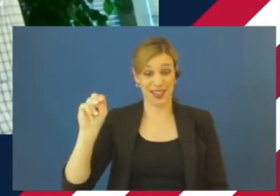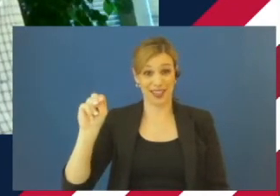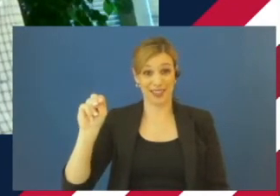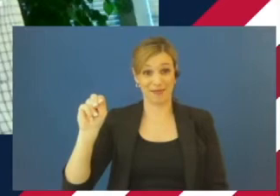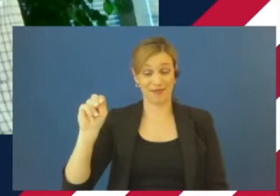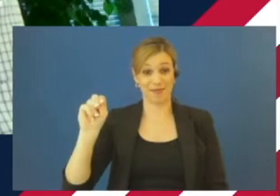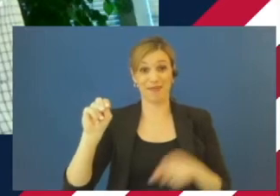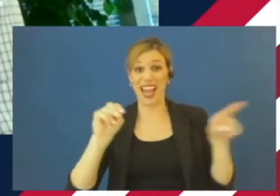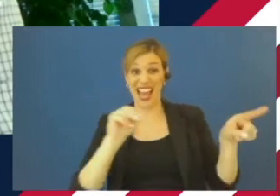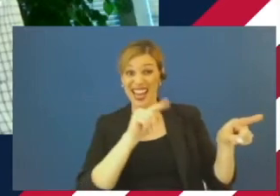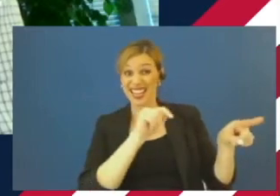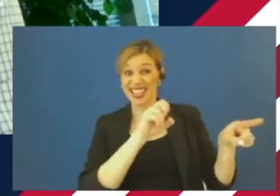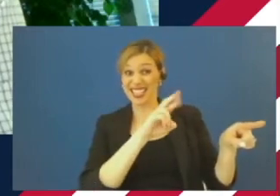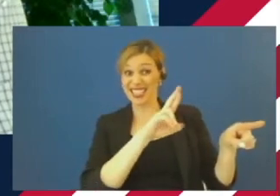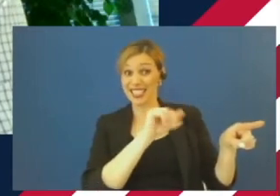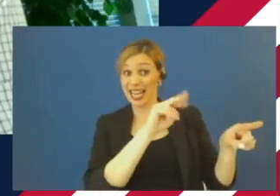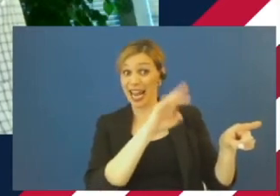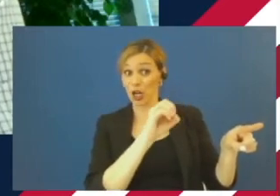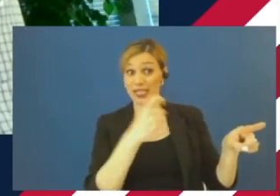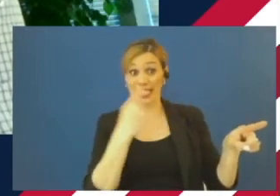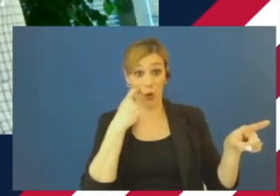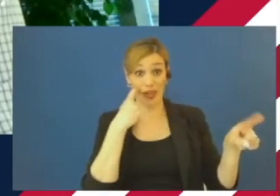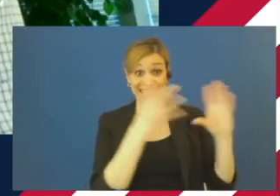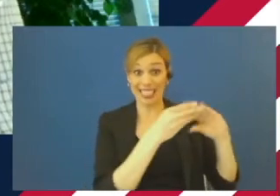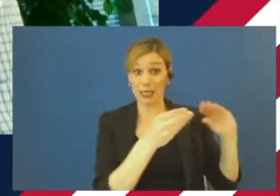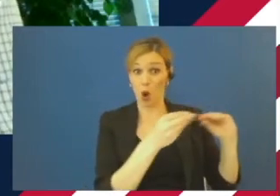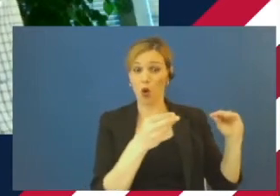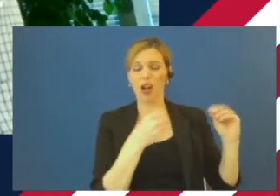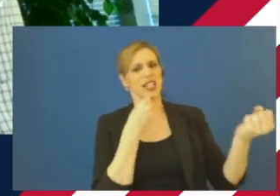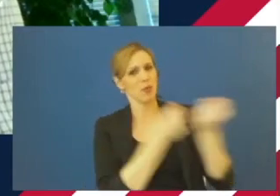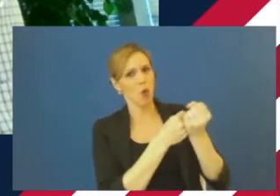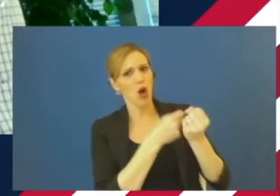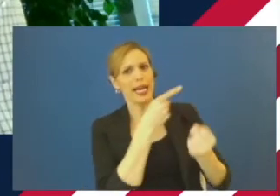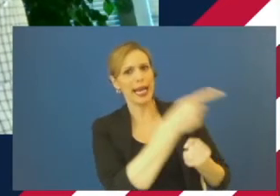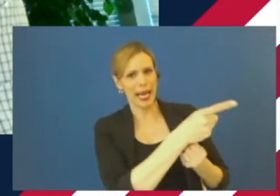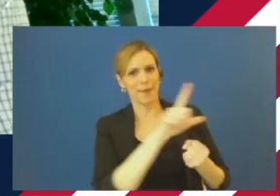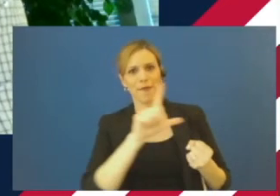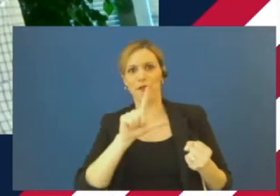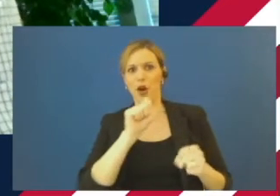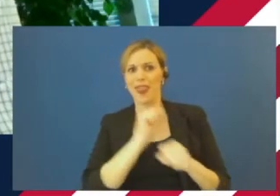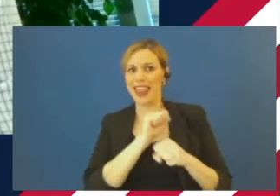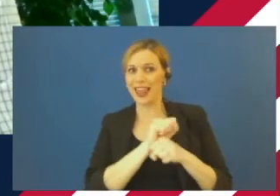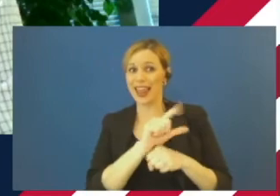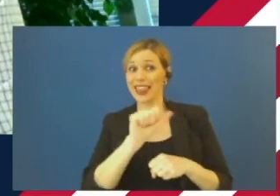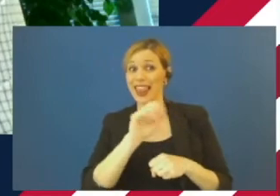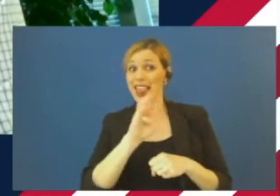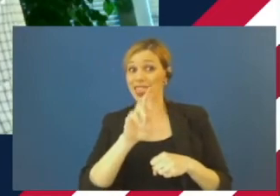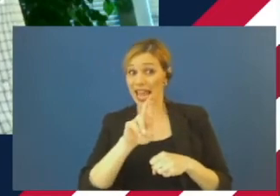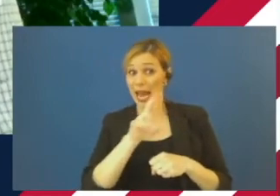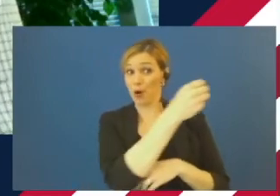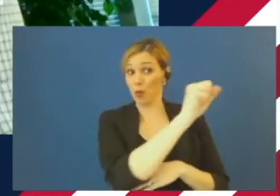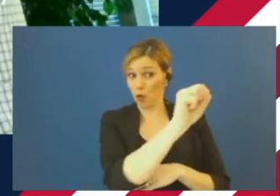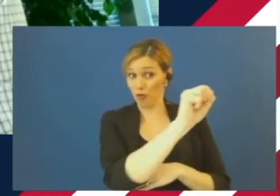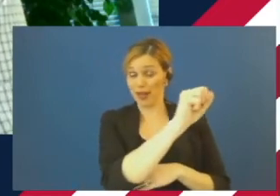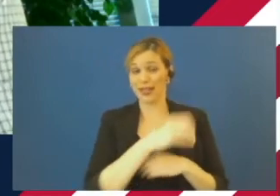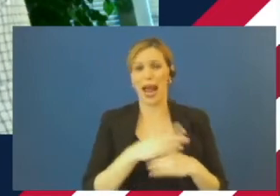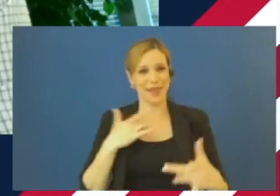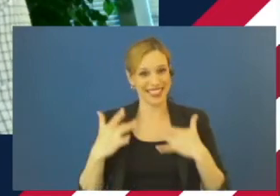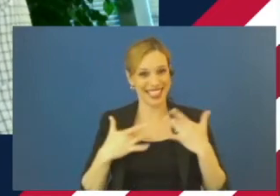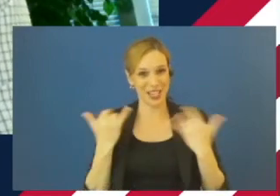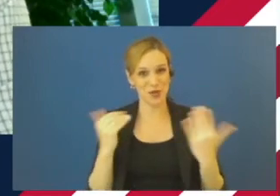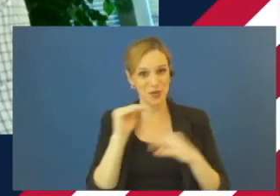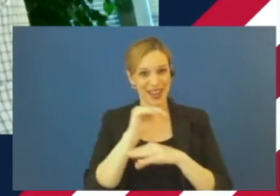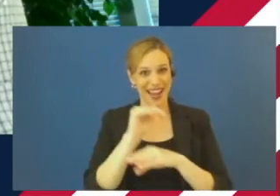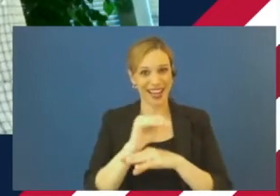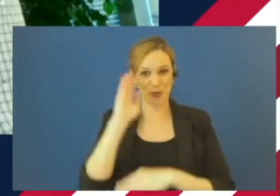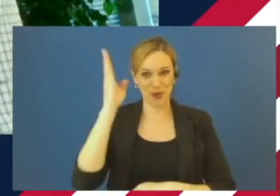spoke about our great labor movement. And I appreciate the opportunity tonight to speak to the members of the committee. Our union at the Painters and